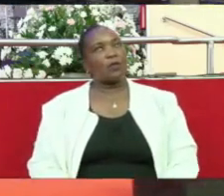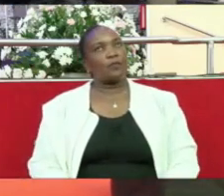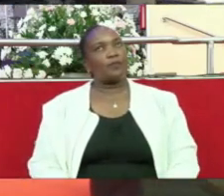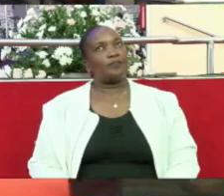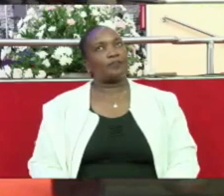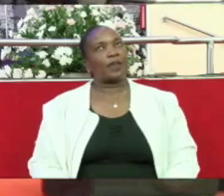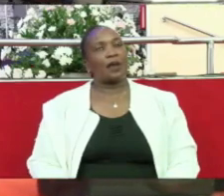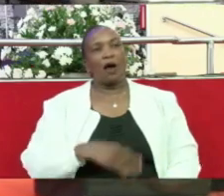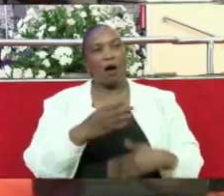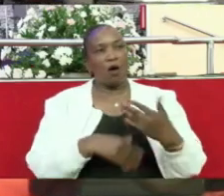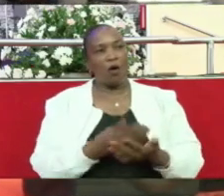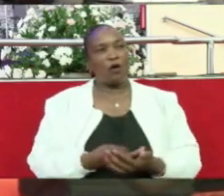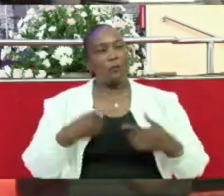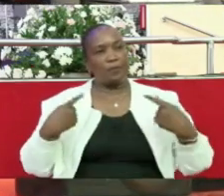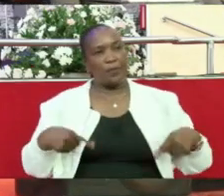beside what he does?